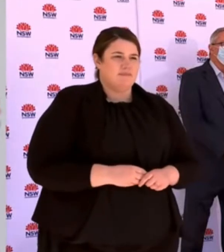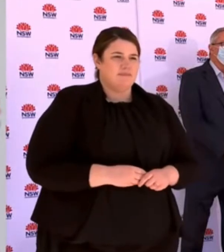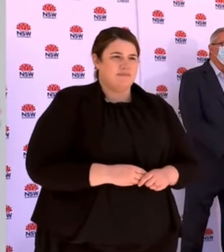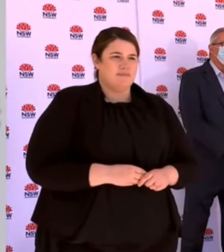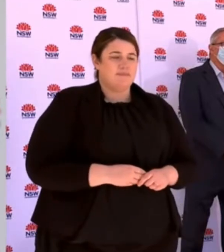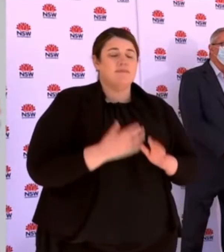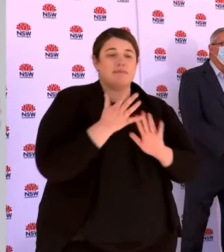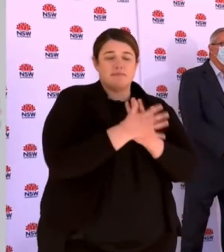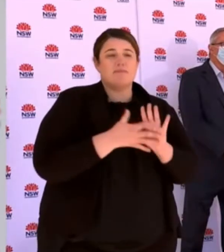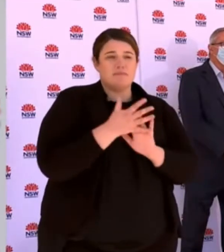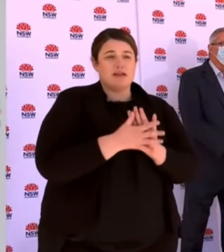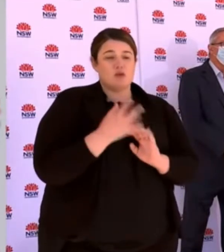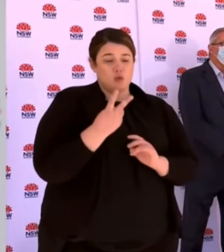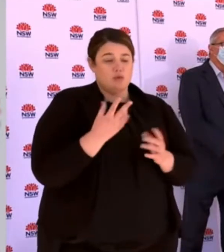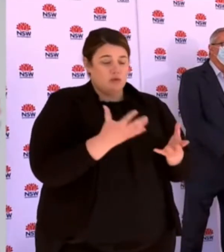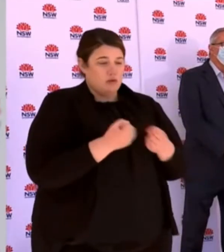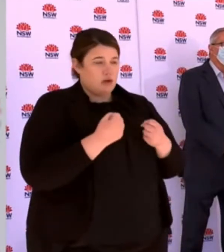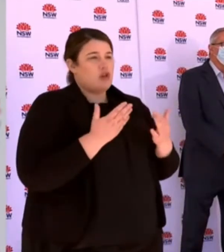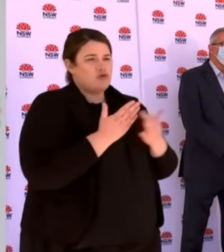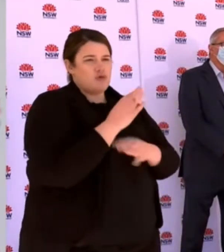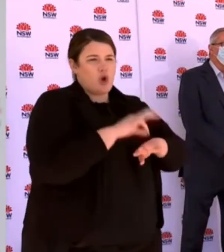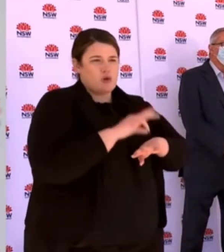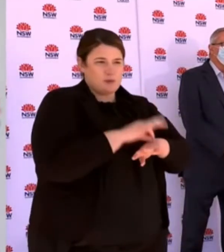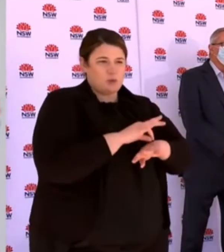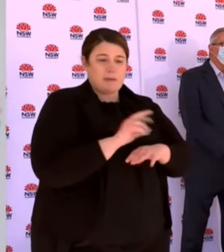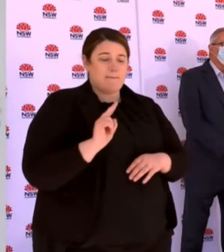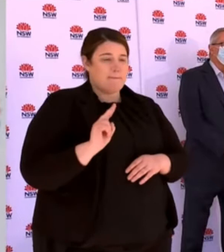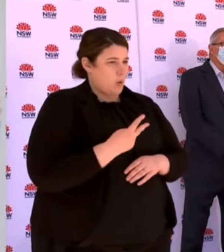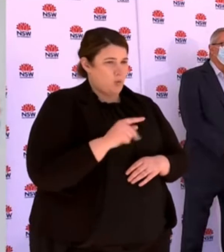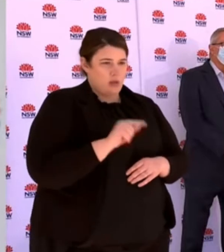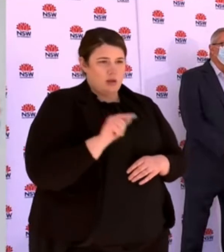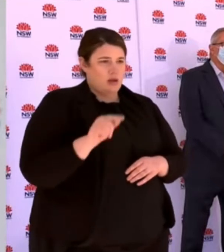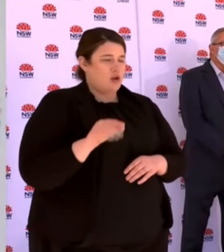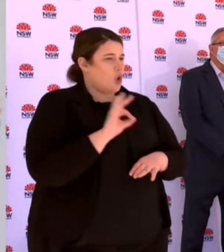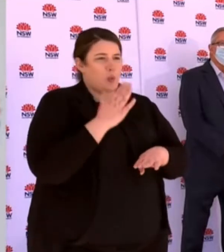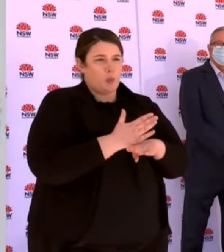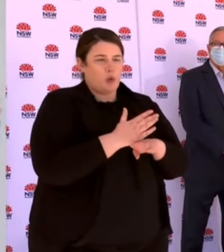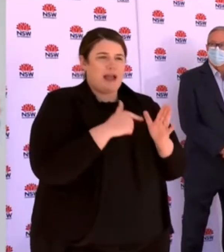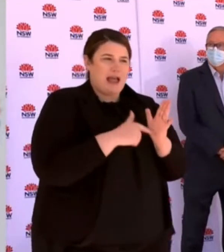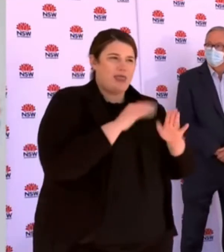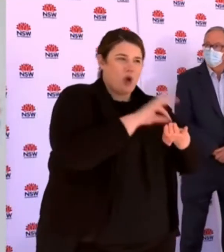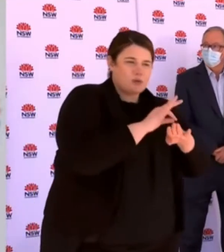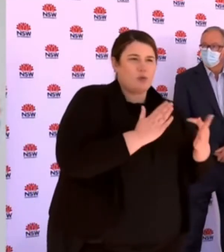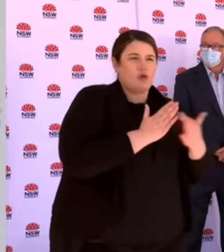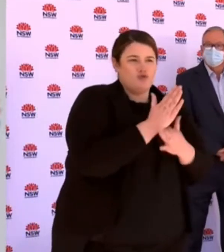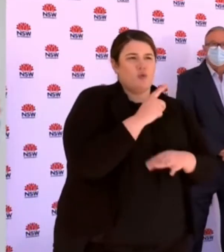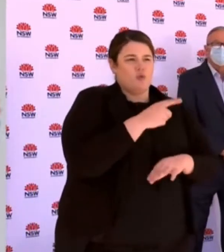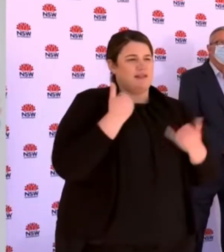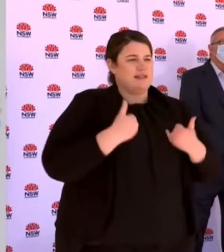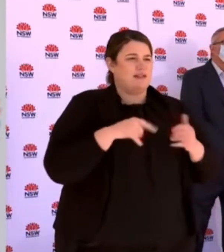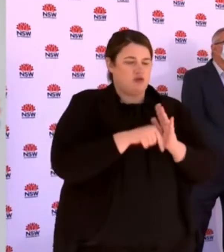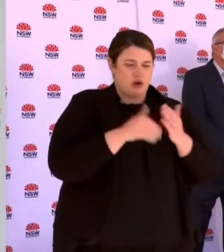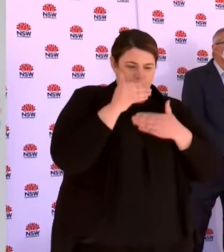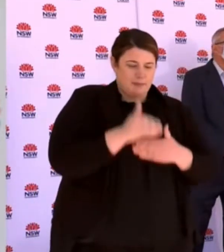therefore 2 cases who acquired their infection through healthcare exposure, but both had not worked whilst infectious, and that's the